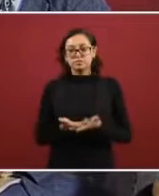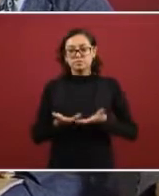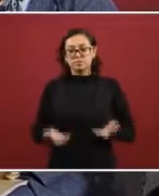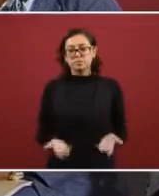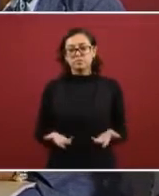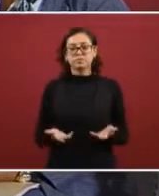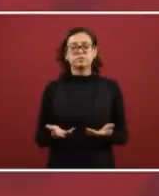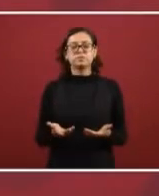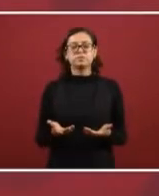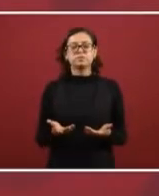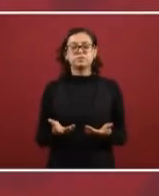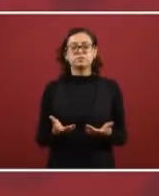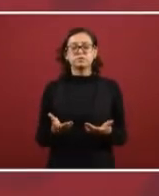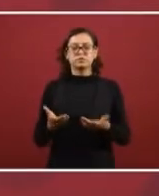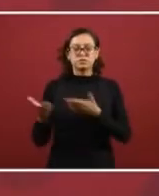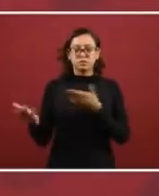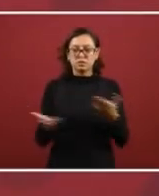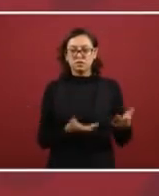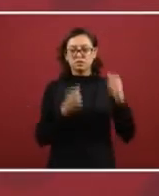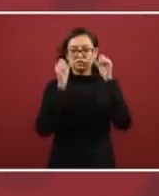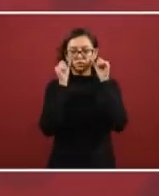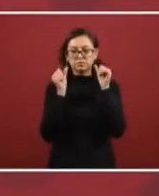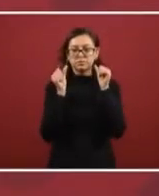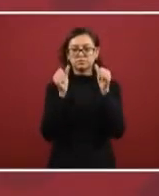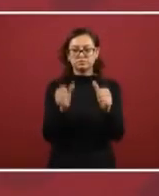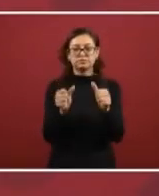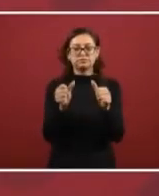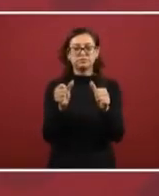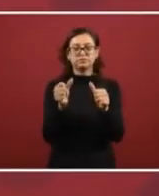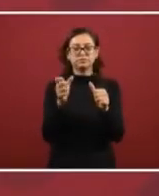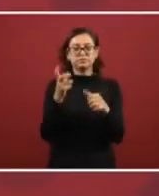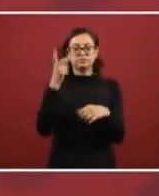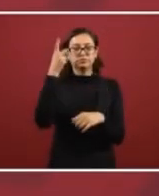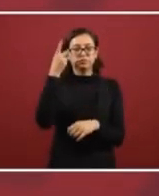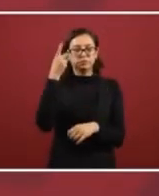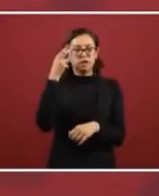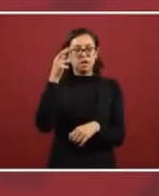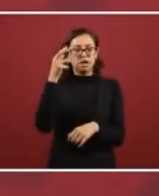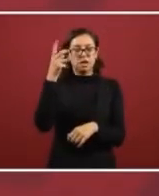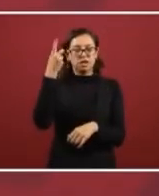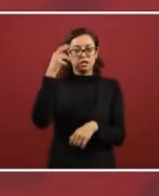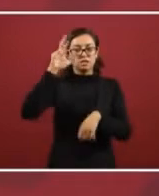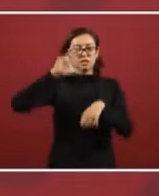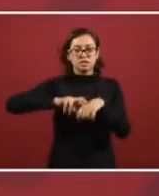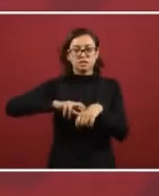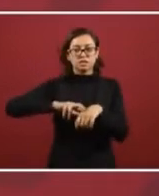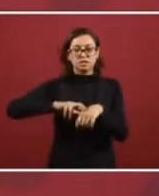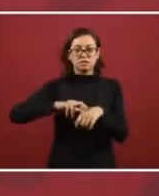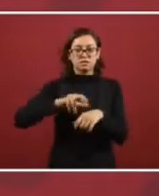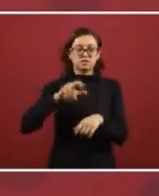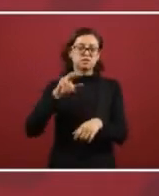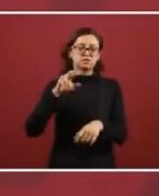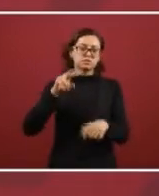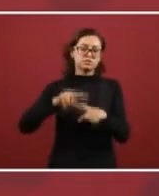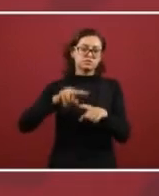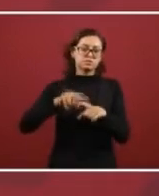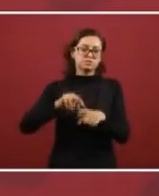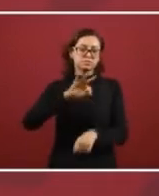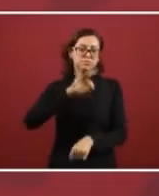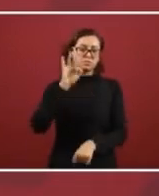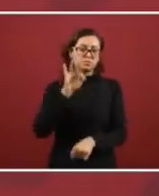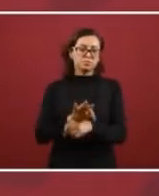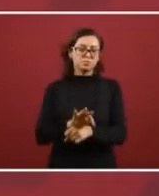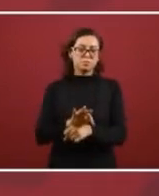We are going to be listening al director to the director de Protección Civil, of